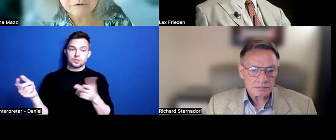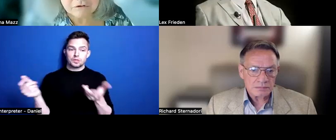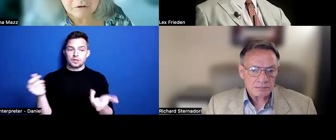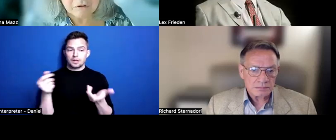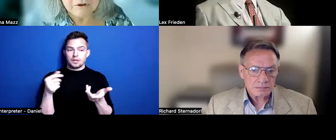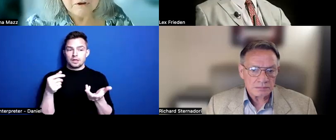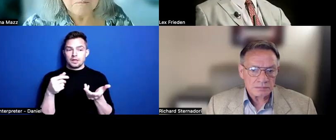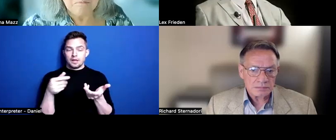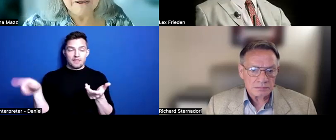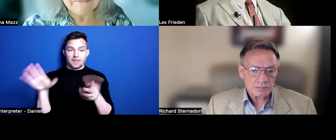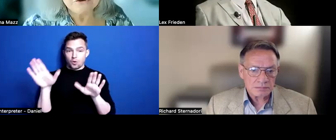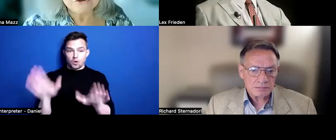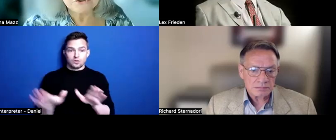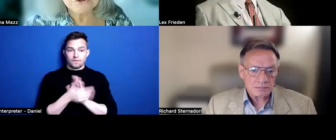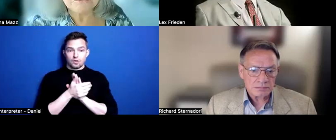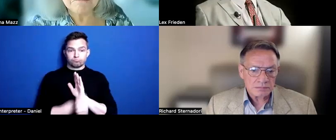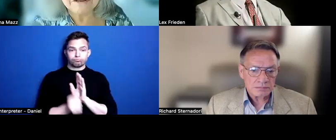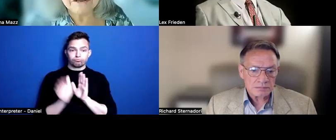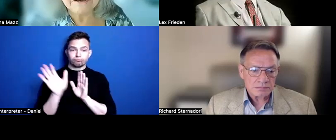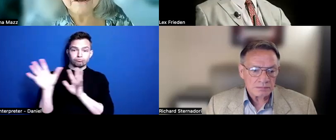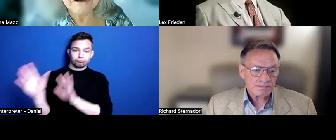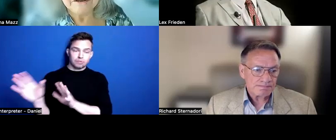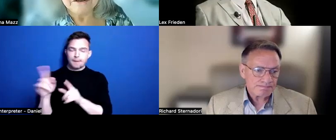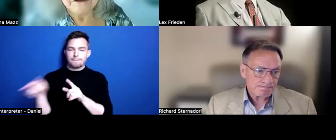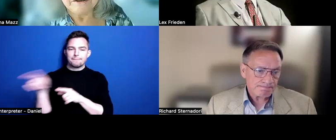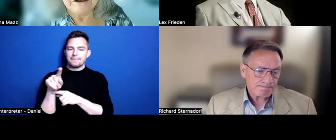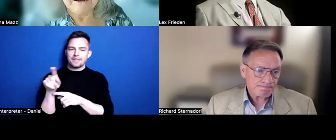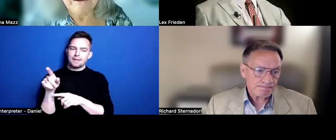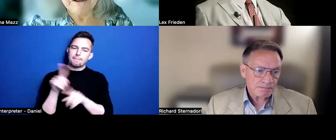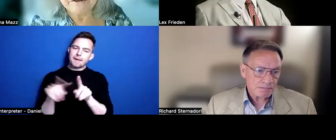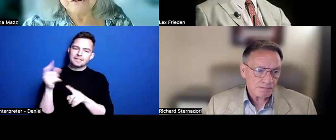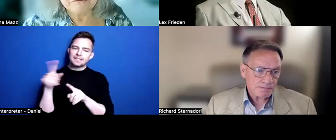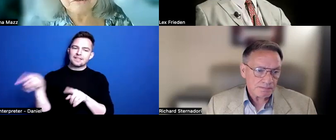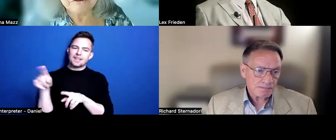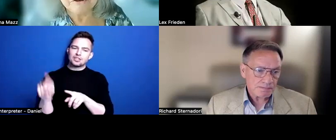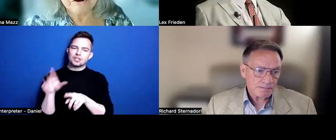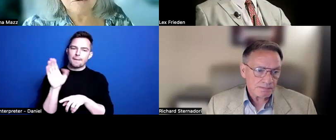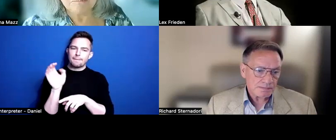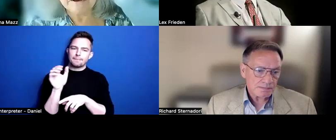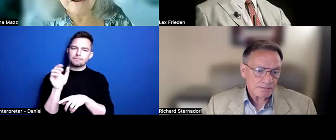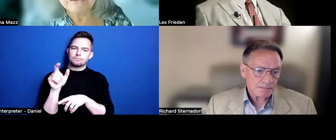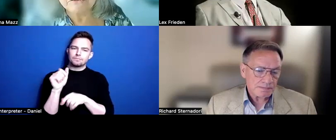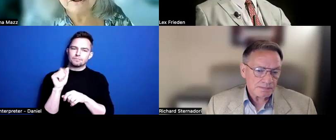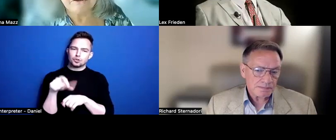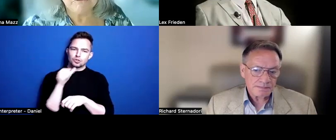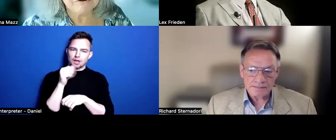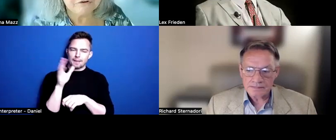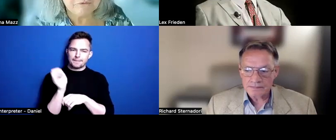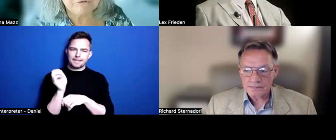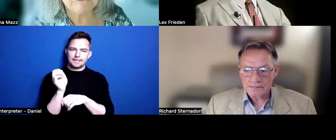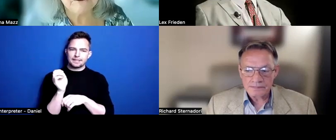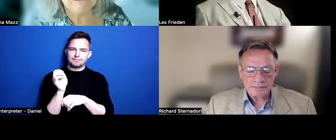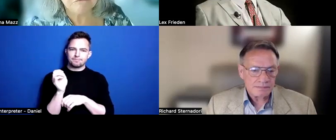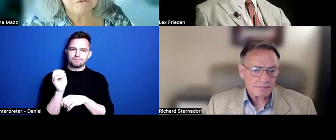and they're wonderful, but they shouldn't be iconic just, you know, because they're the